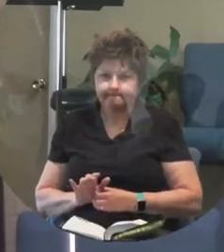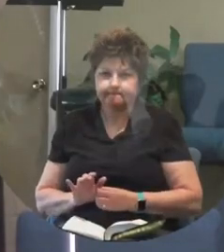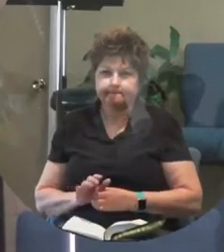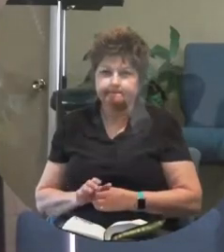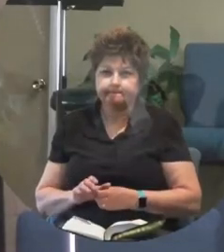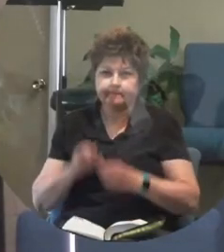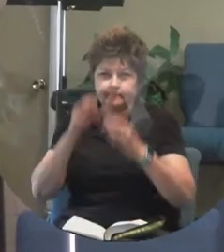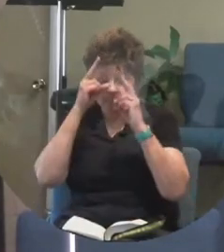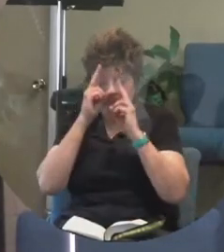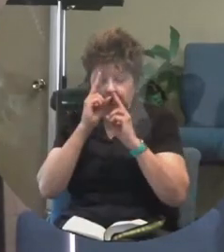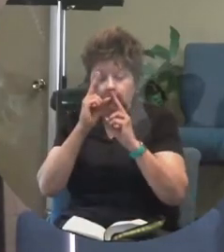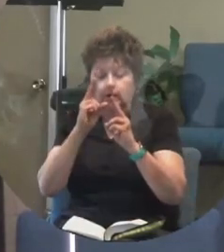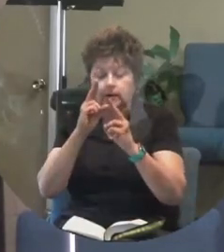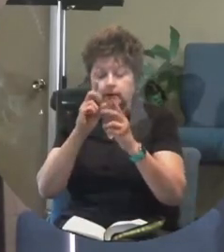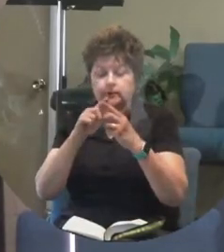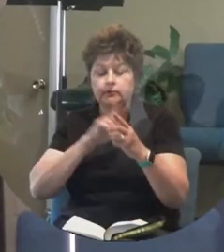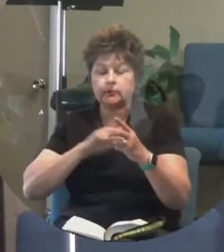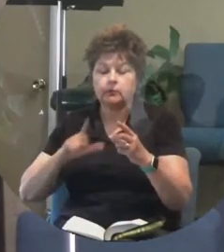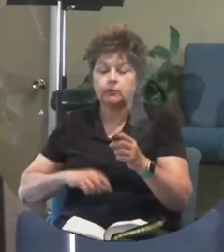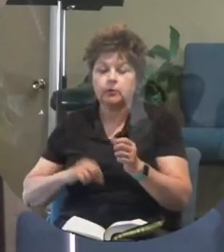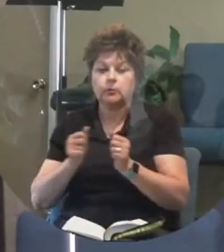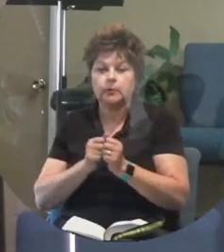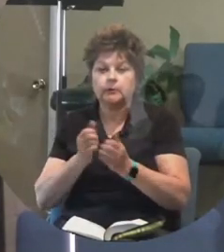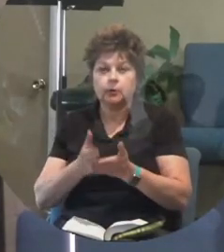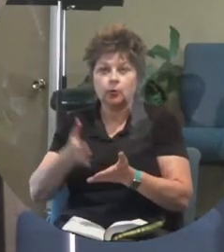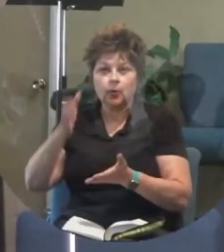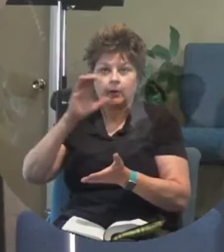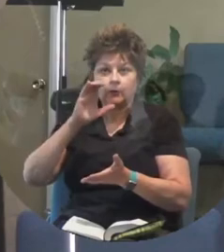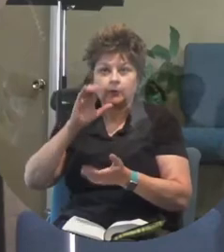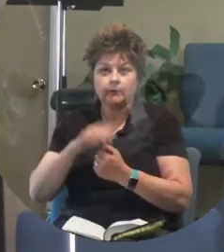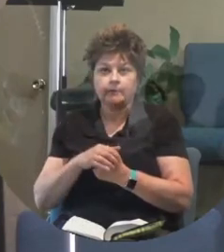Honor the Lord with your wealth.